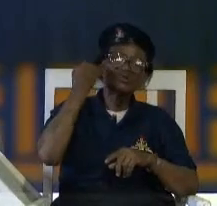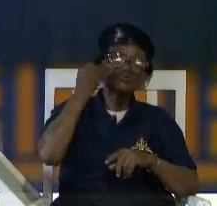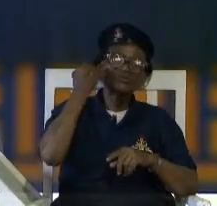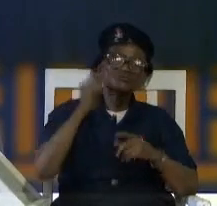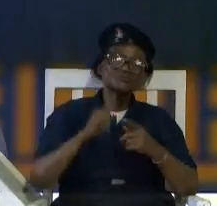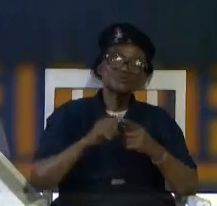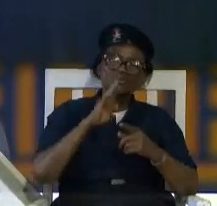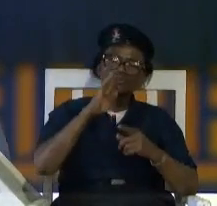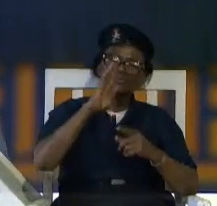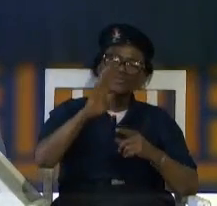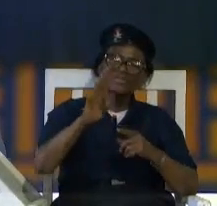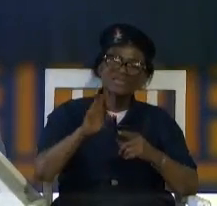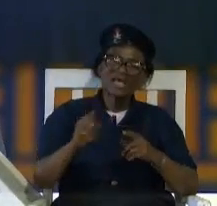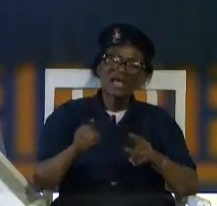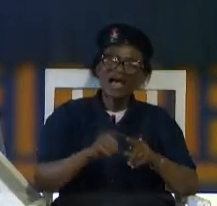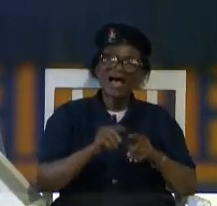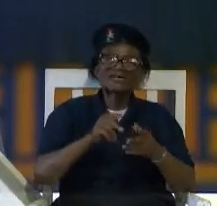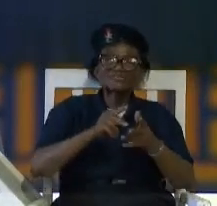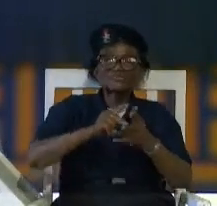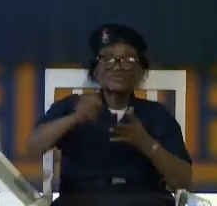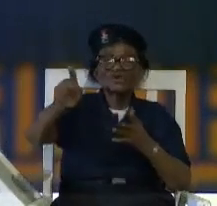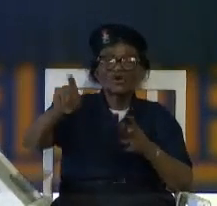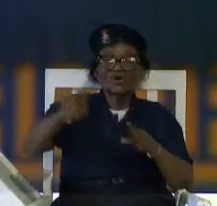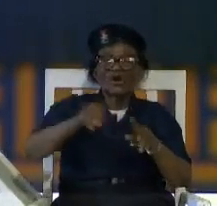pure as light.